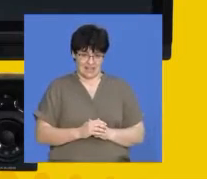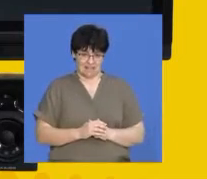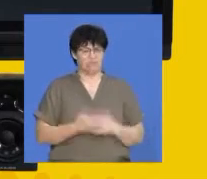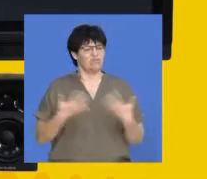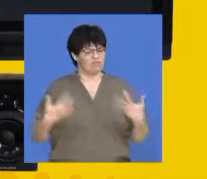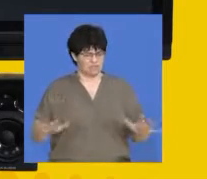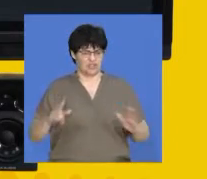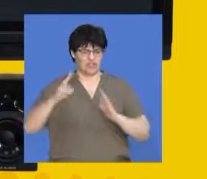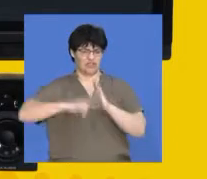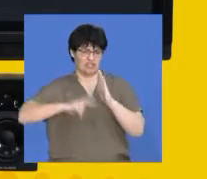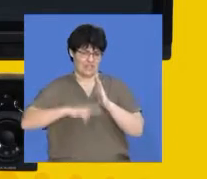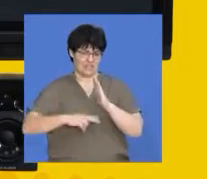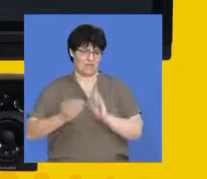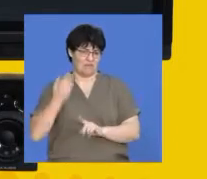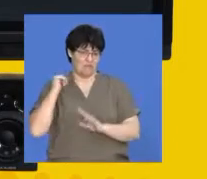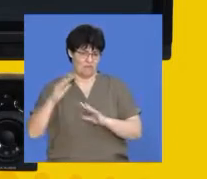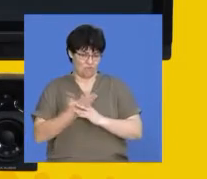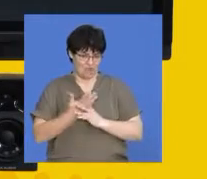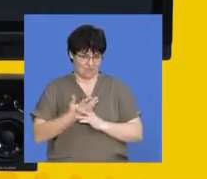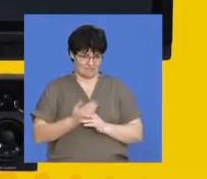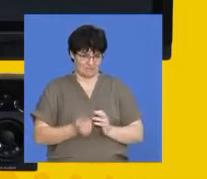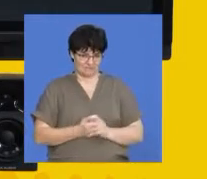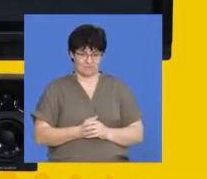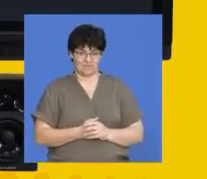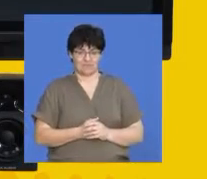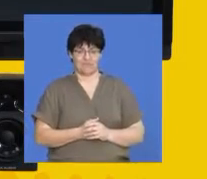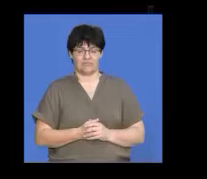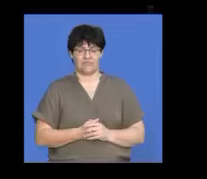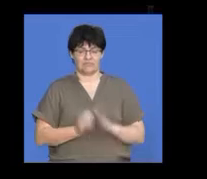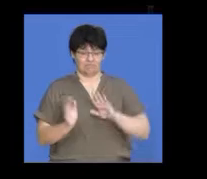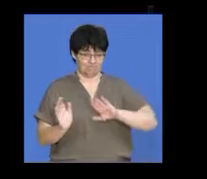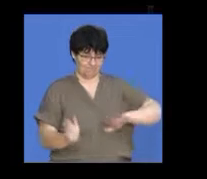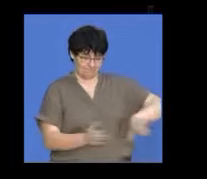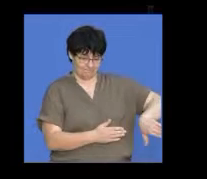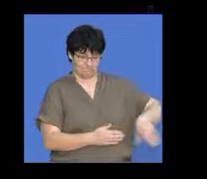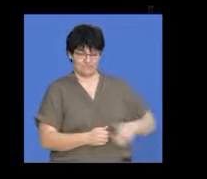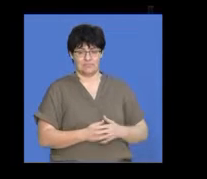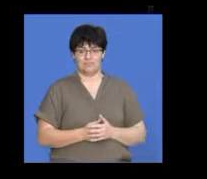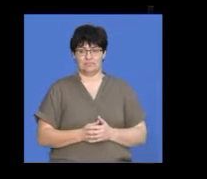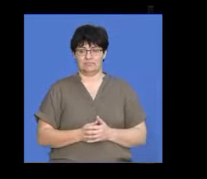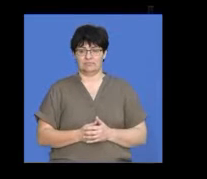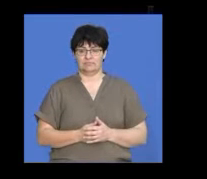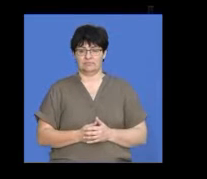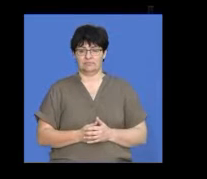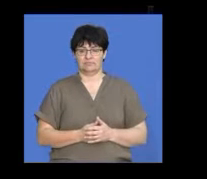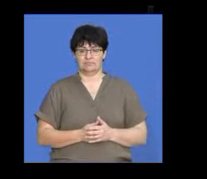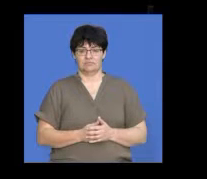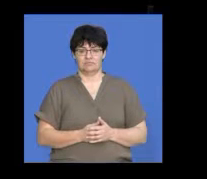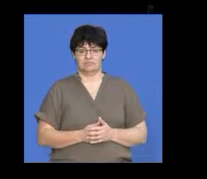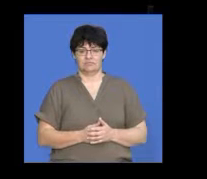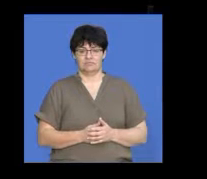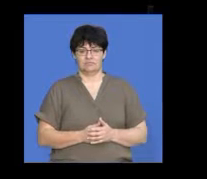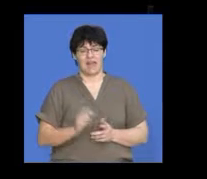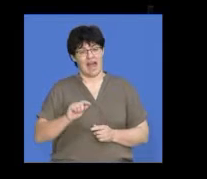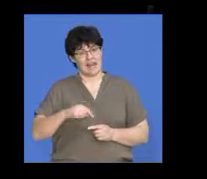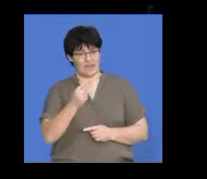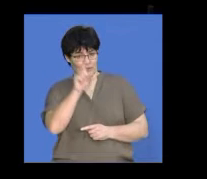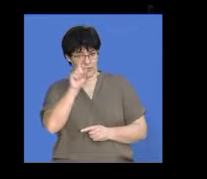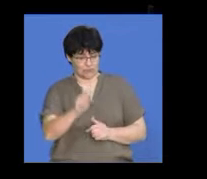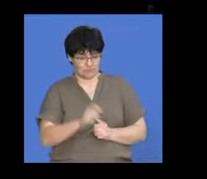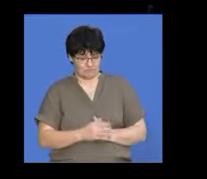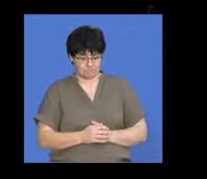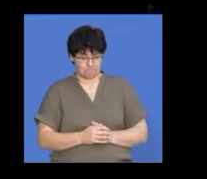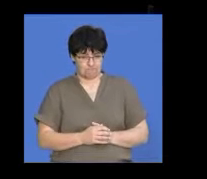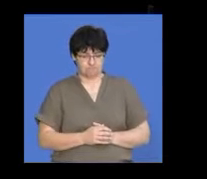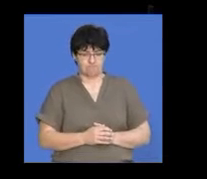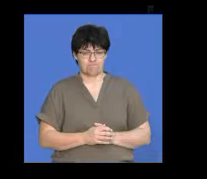read together before the break. Okay, guys, let's move on to another question.